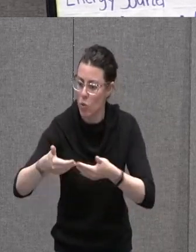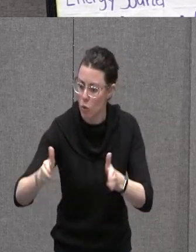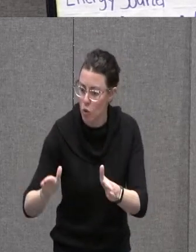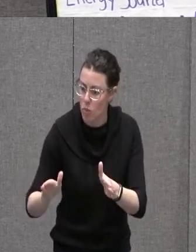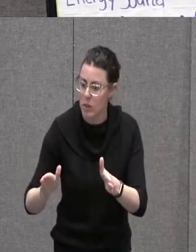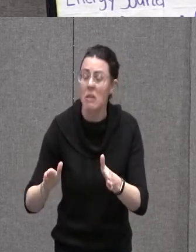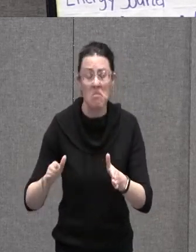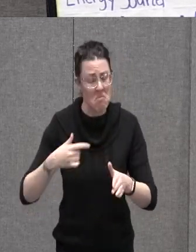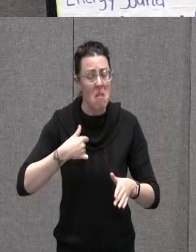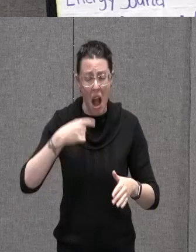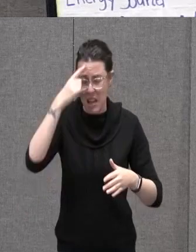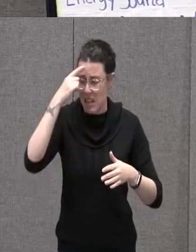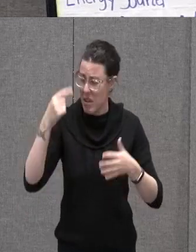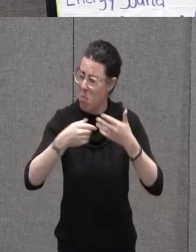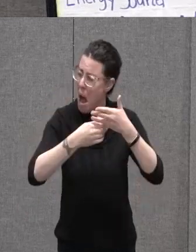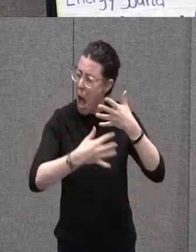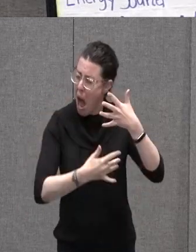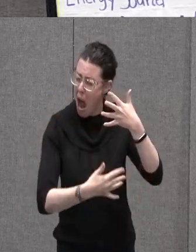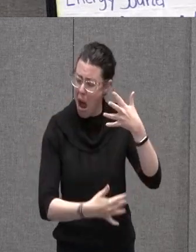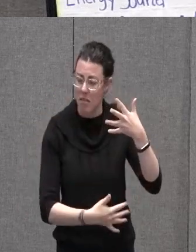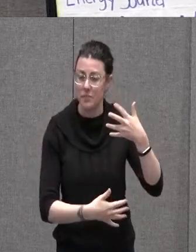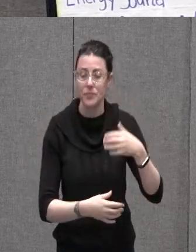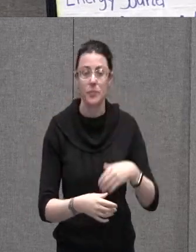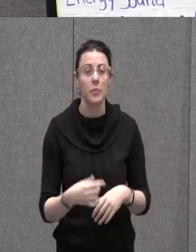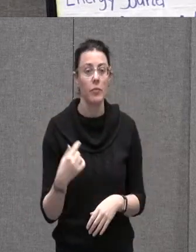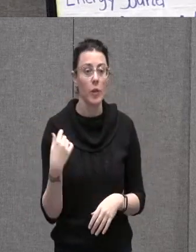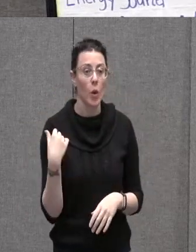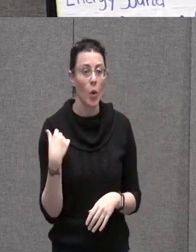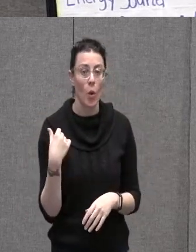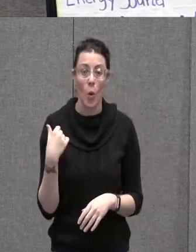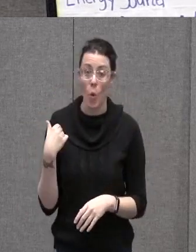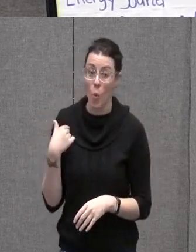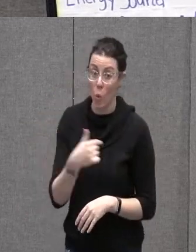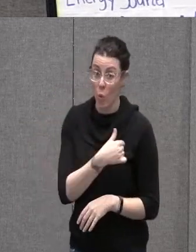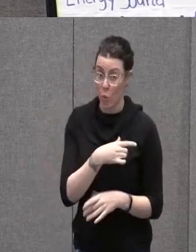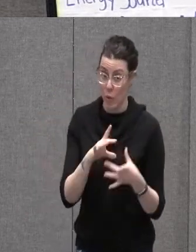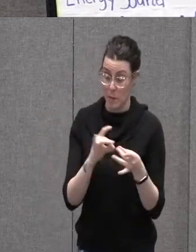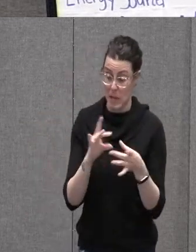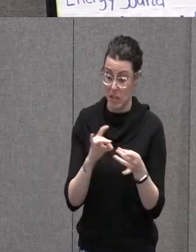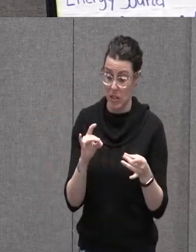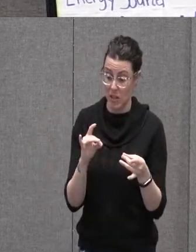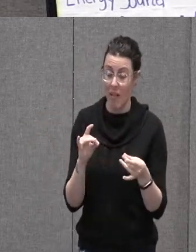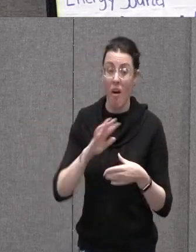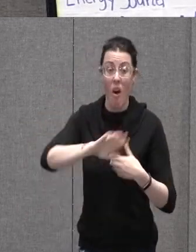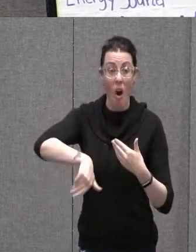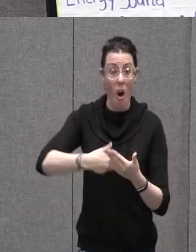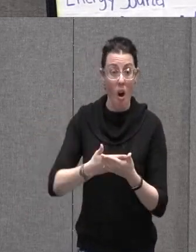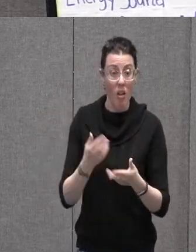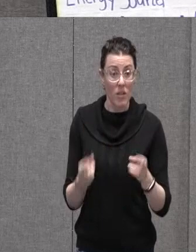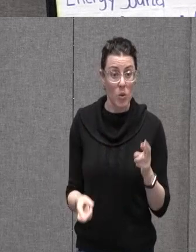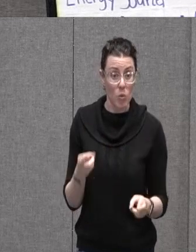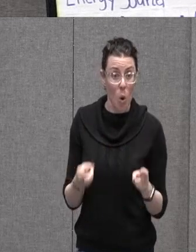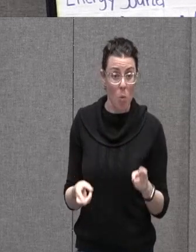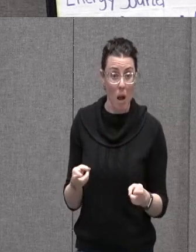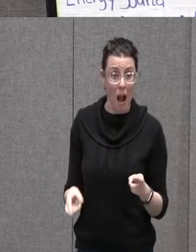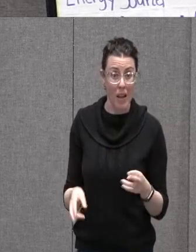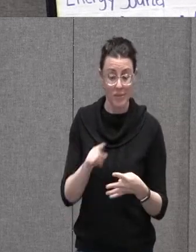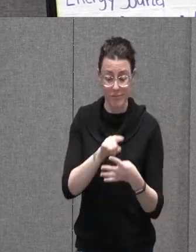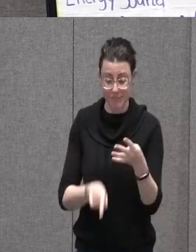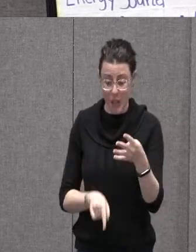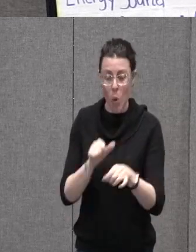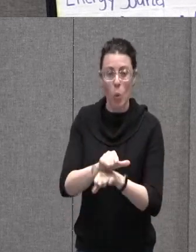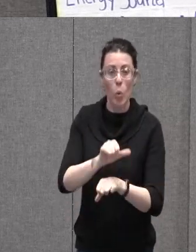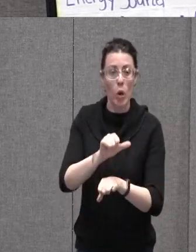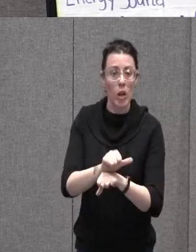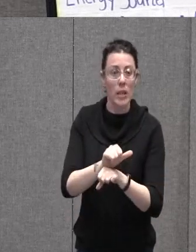earlier that Spot and the UV robot work in hazardous locations. Yes. There are other robots right now that are working in